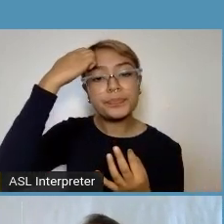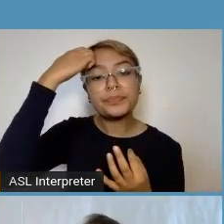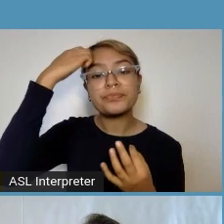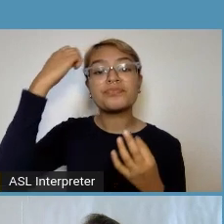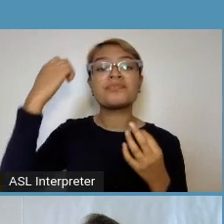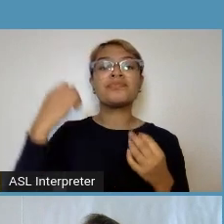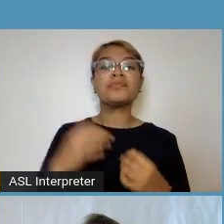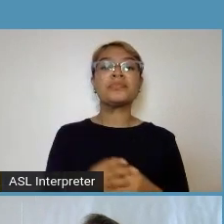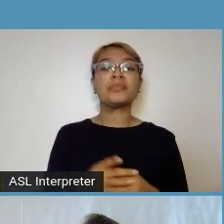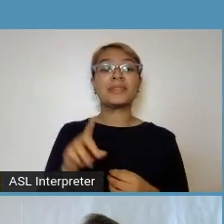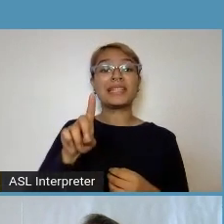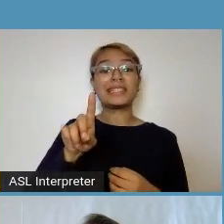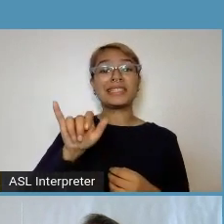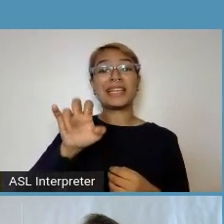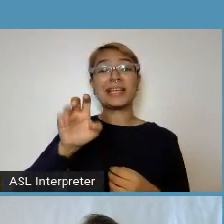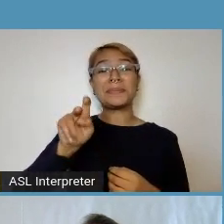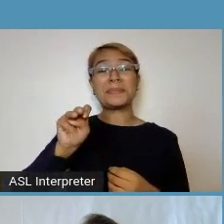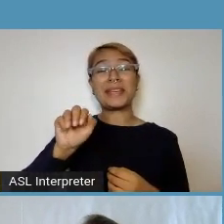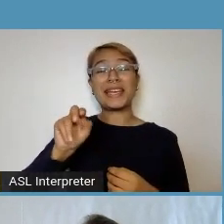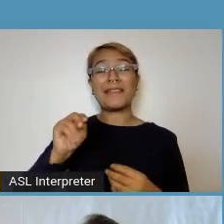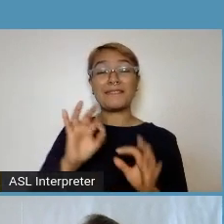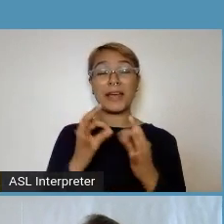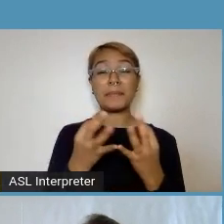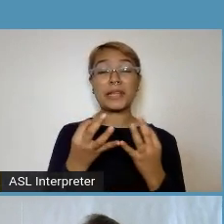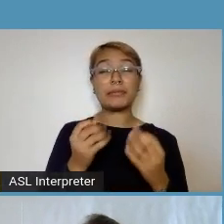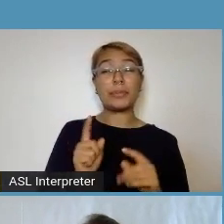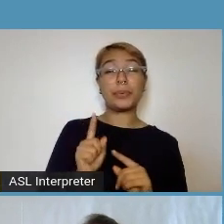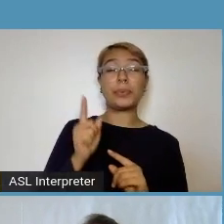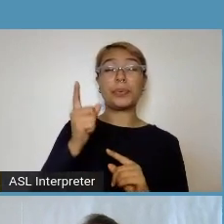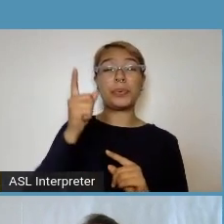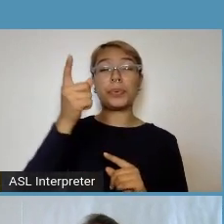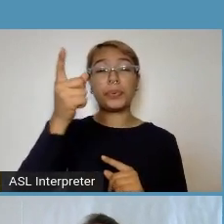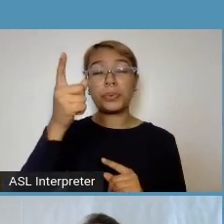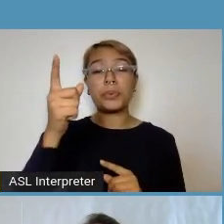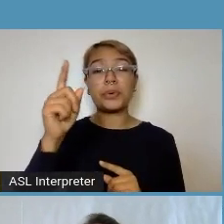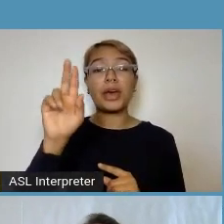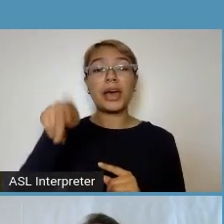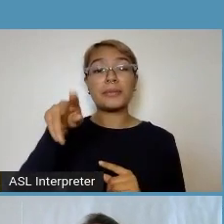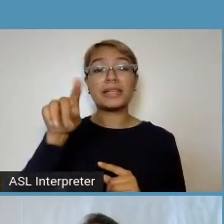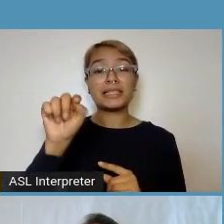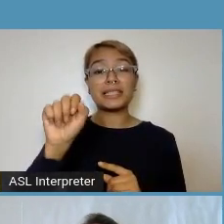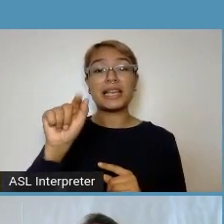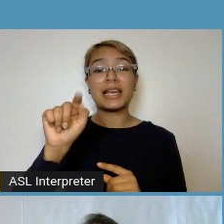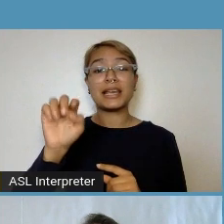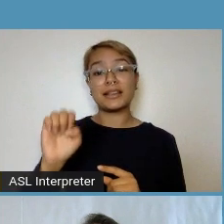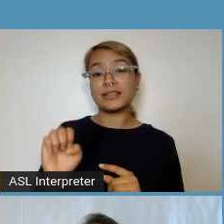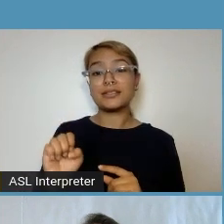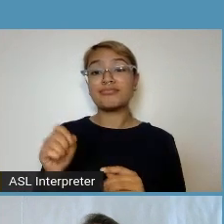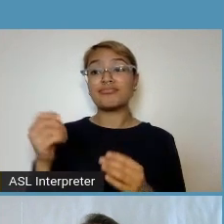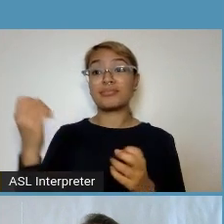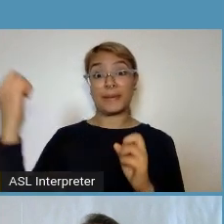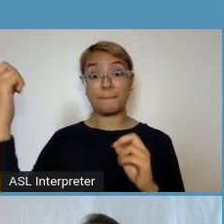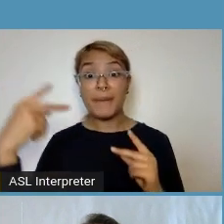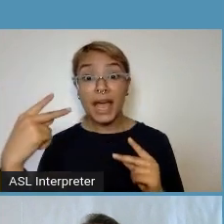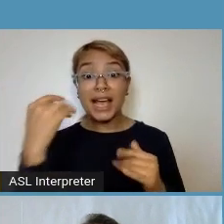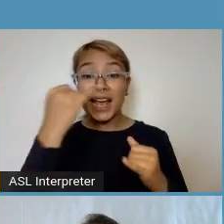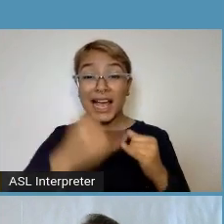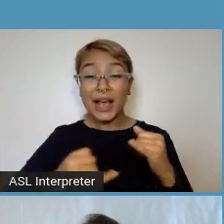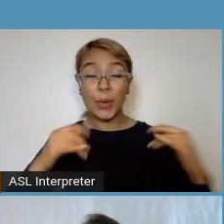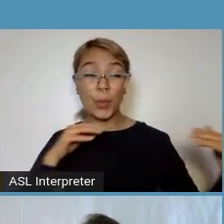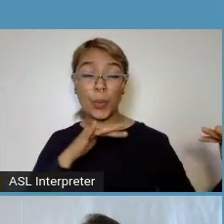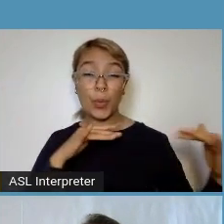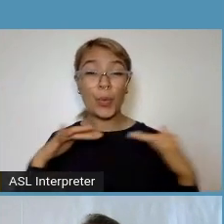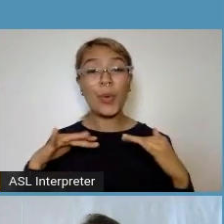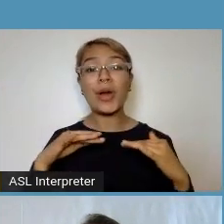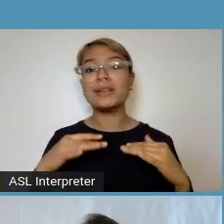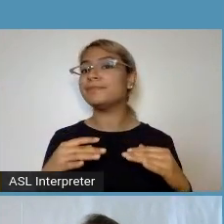family fled upstate as British troops took over Upper Manhattan. When they returned at the end of the war, the original homestead was